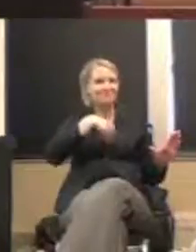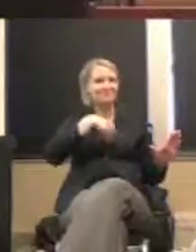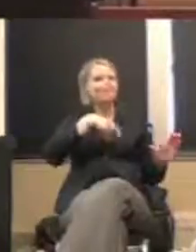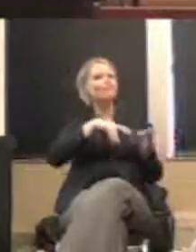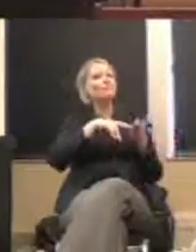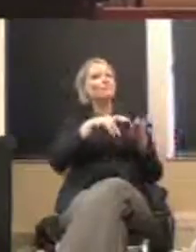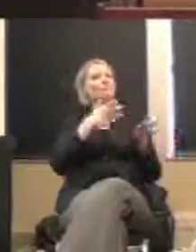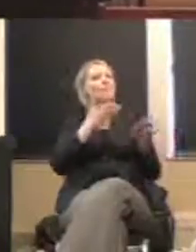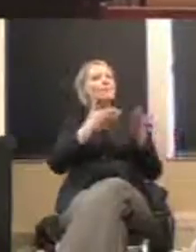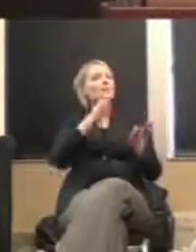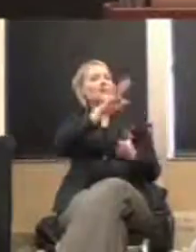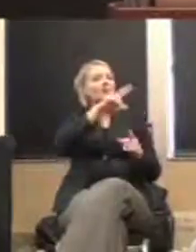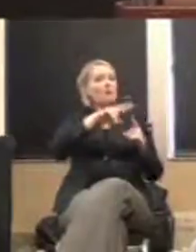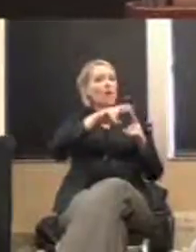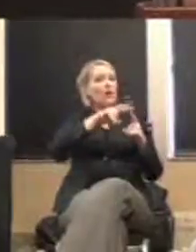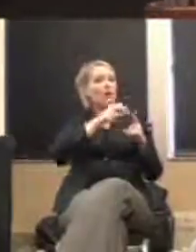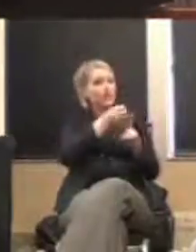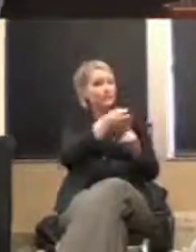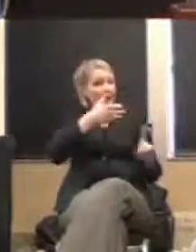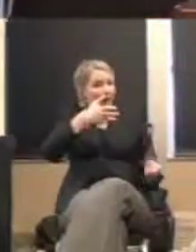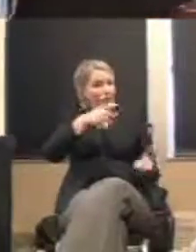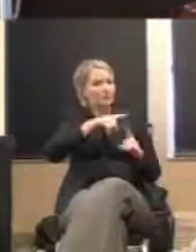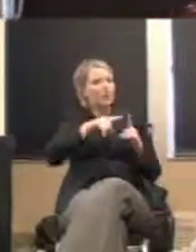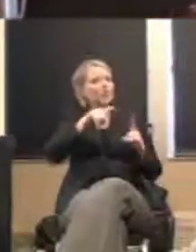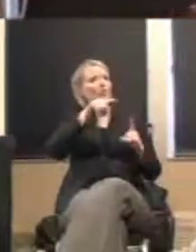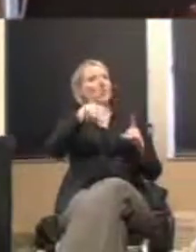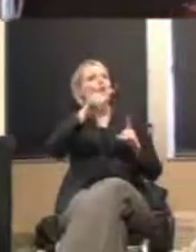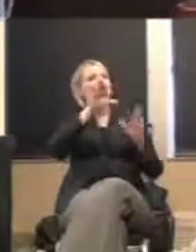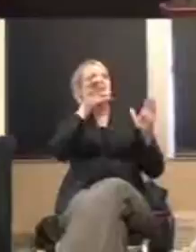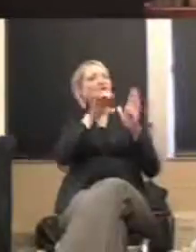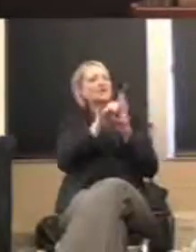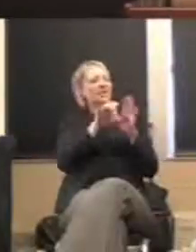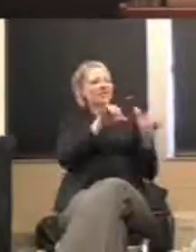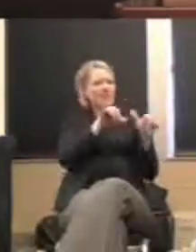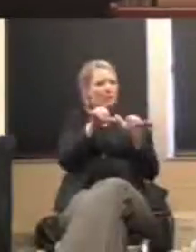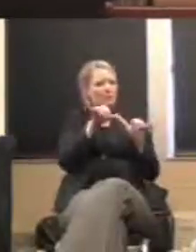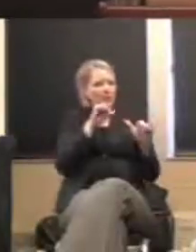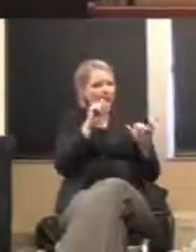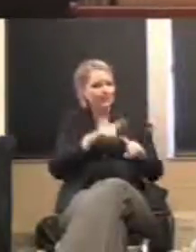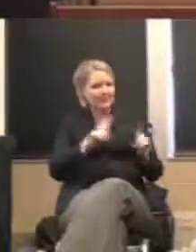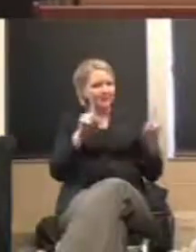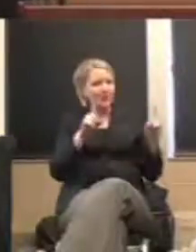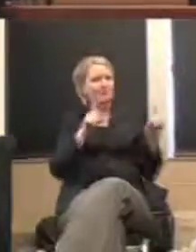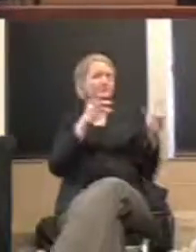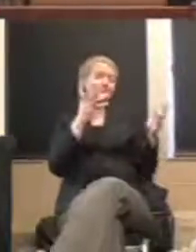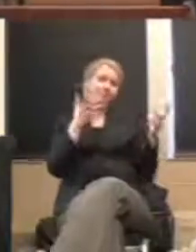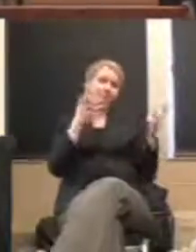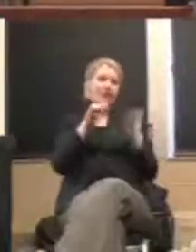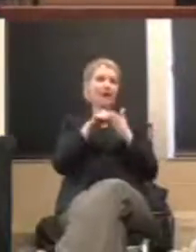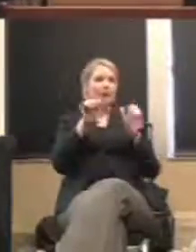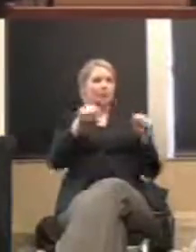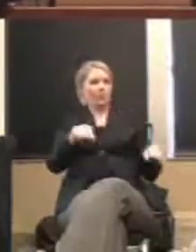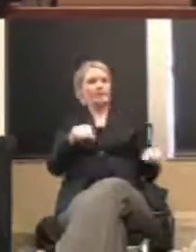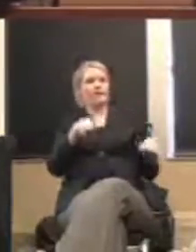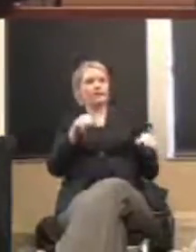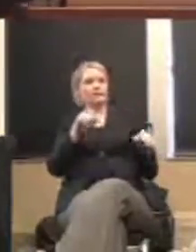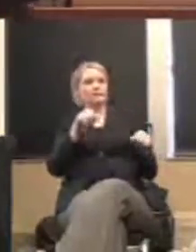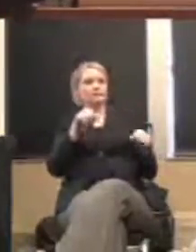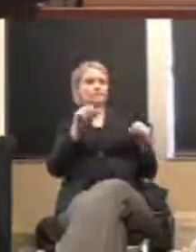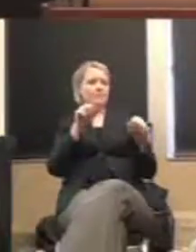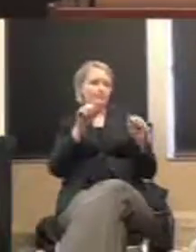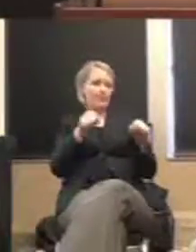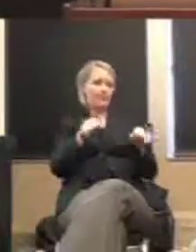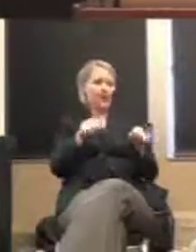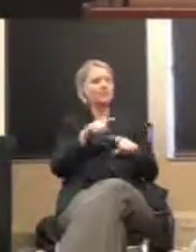his vocabulary was expanding and those pictures were more similar than different. And that could definitely be a part of it. But